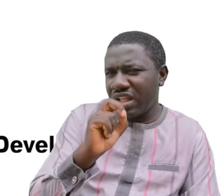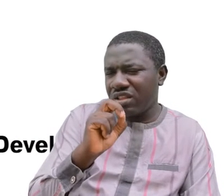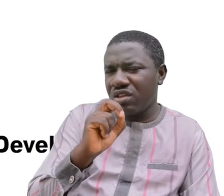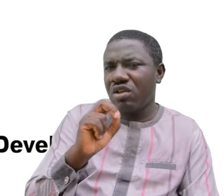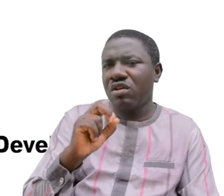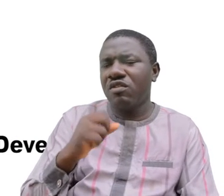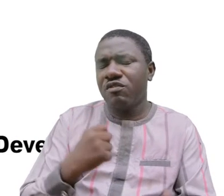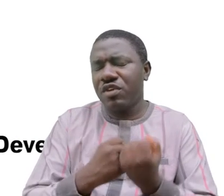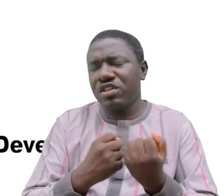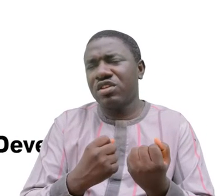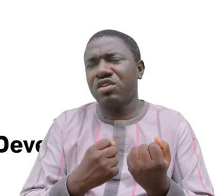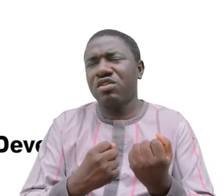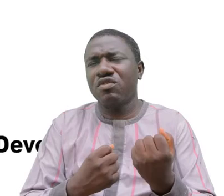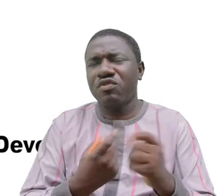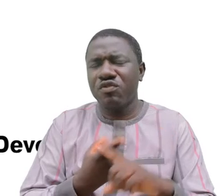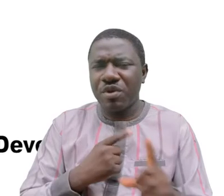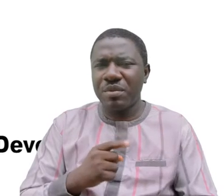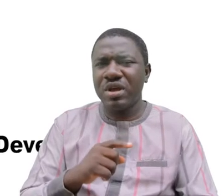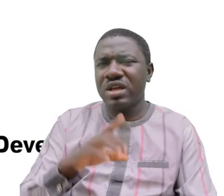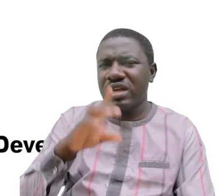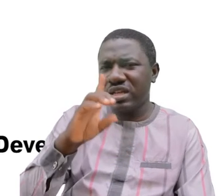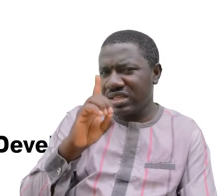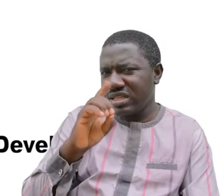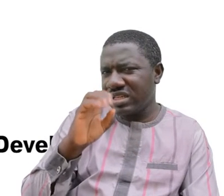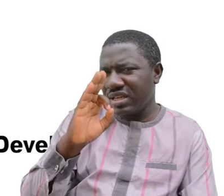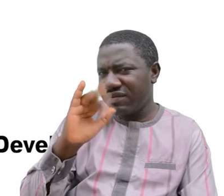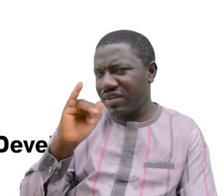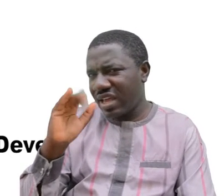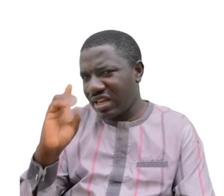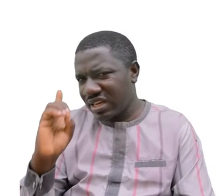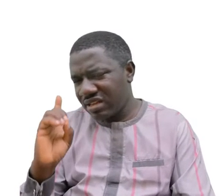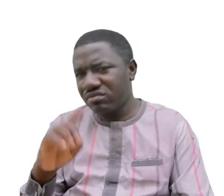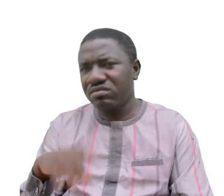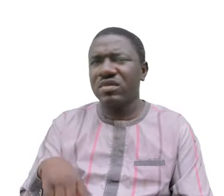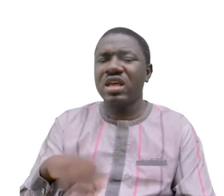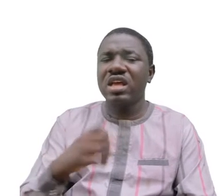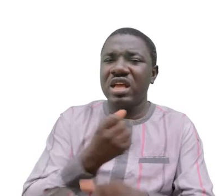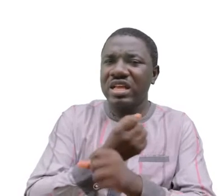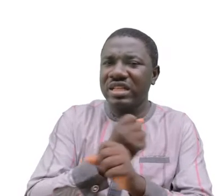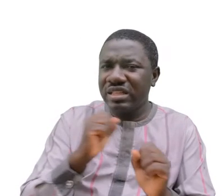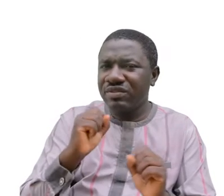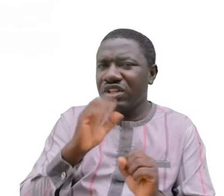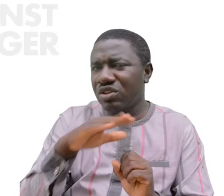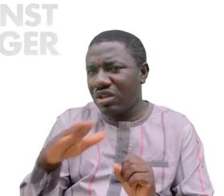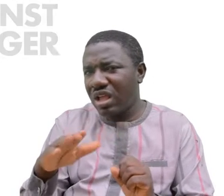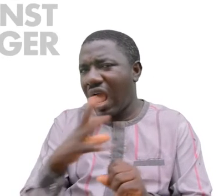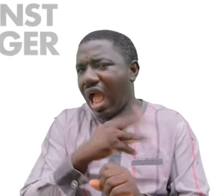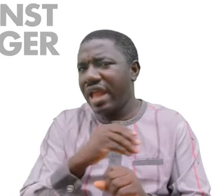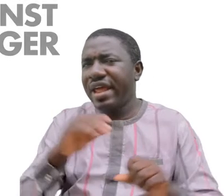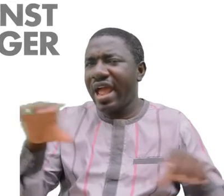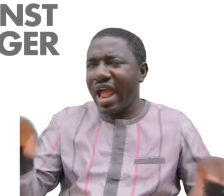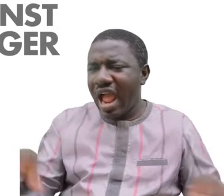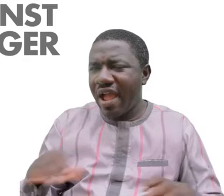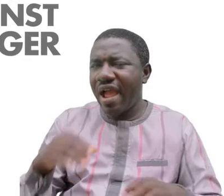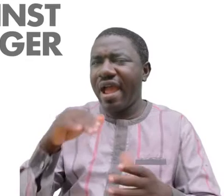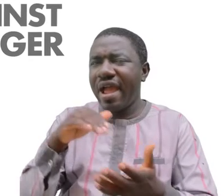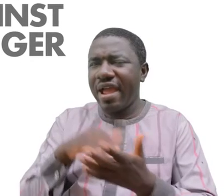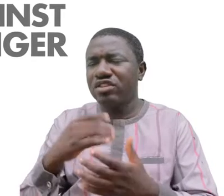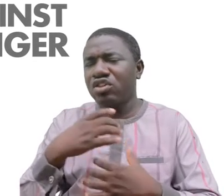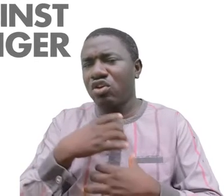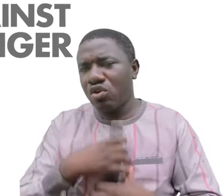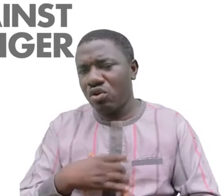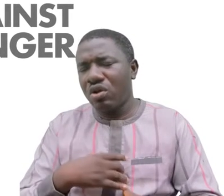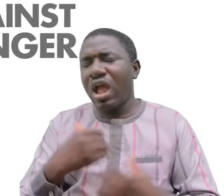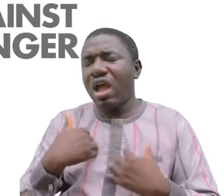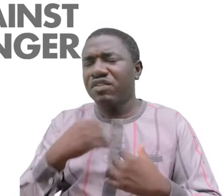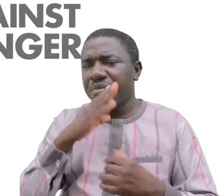UK's Department for International Development, DFID, Save the Children, along with Action Against Hunger, have been at